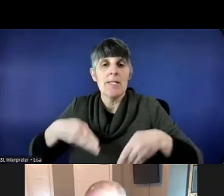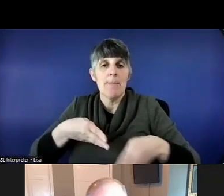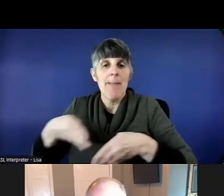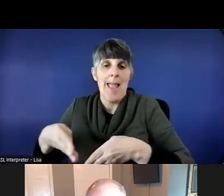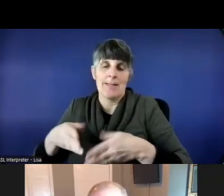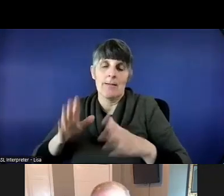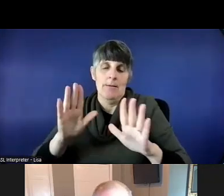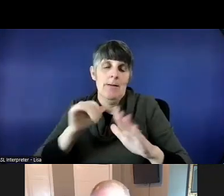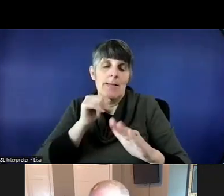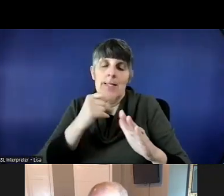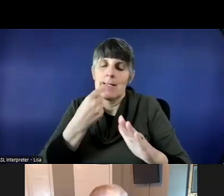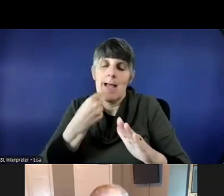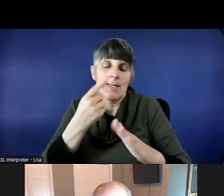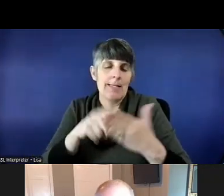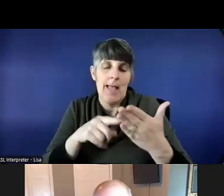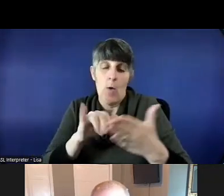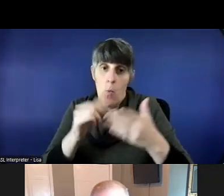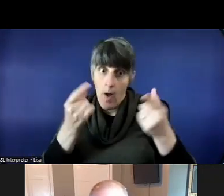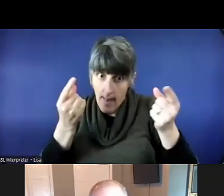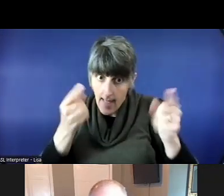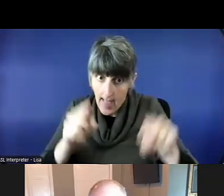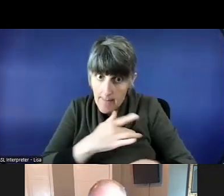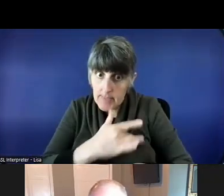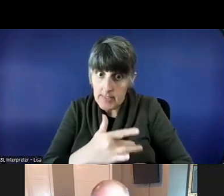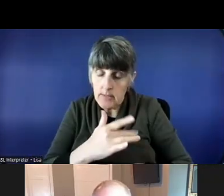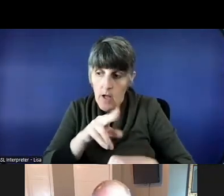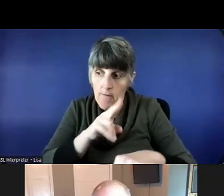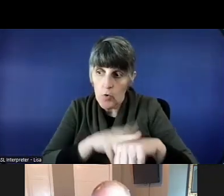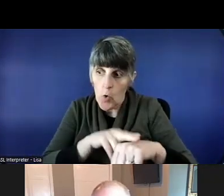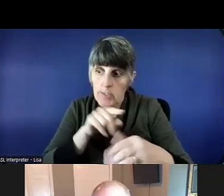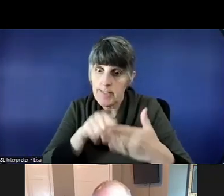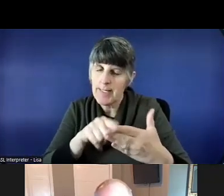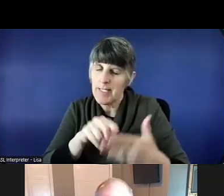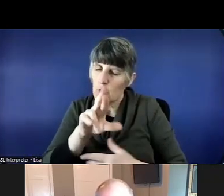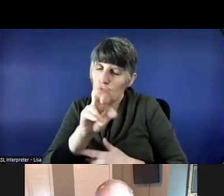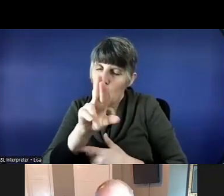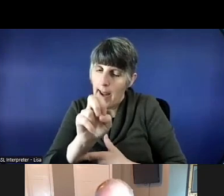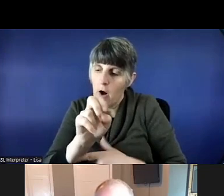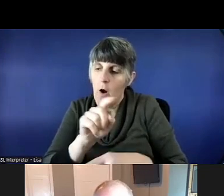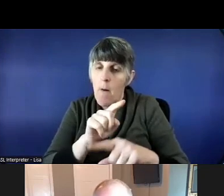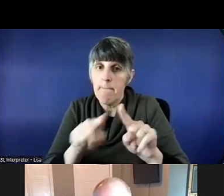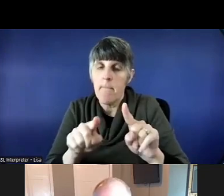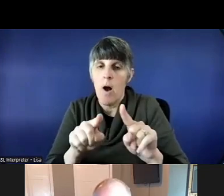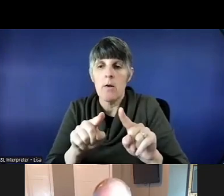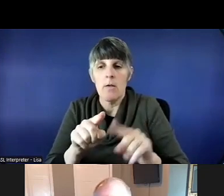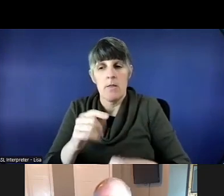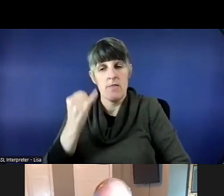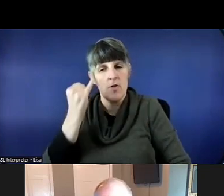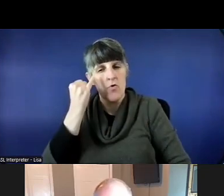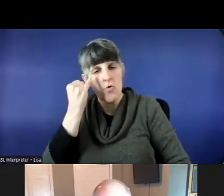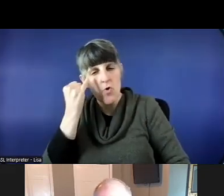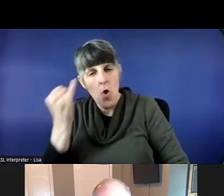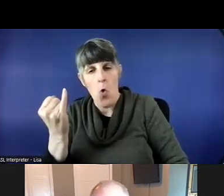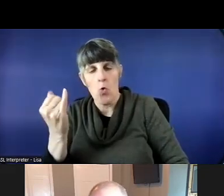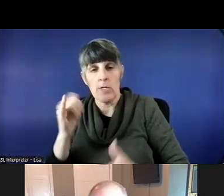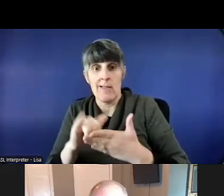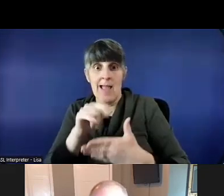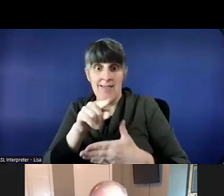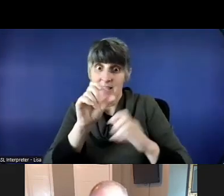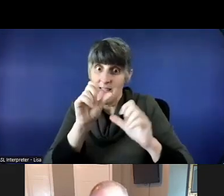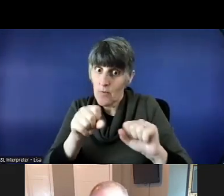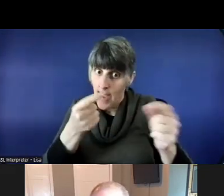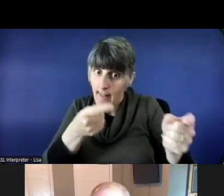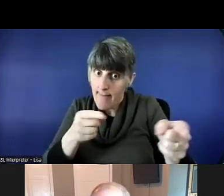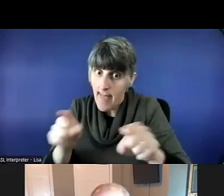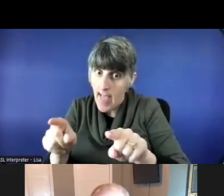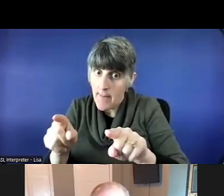to say this is what happens. Of course, this is a rare event, but I think the notion that this is what can